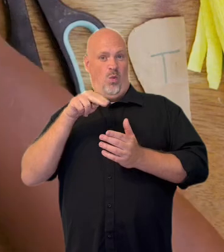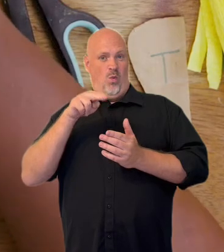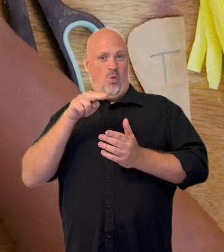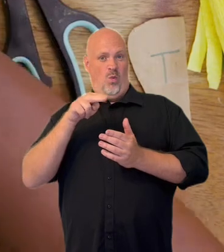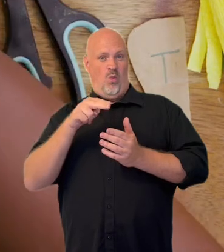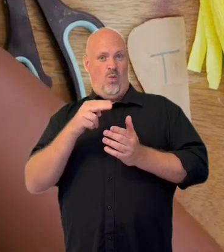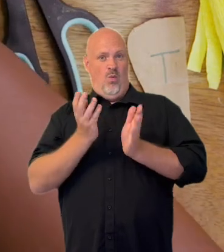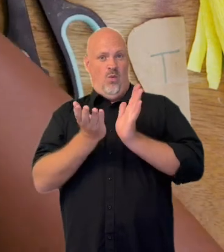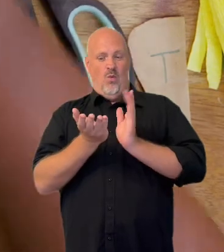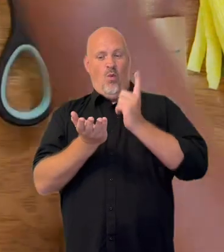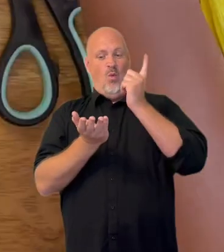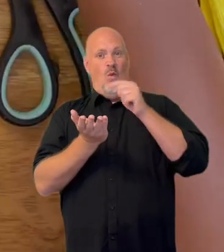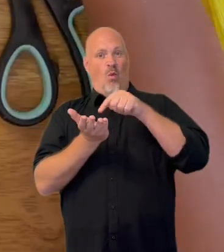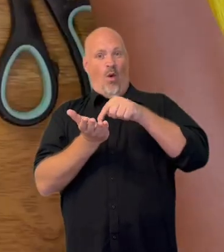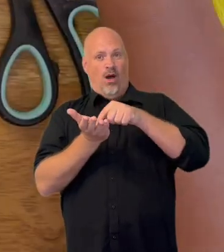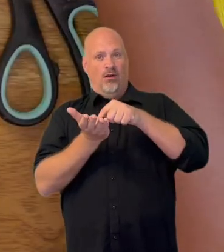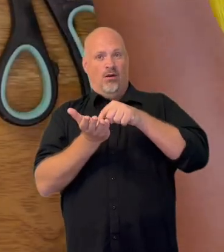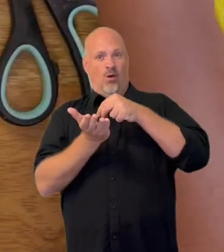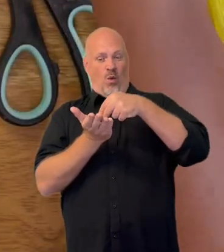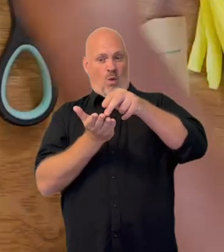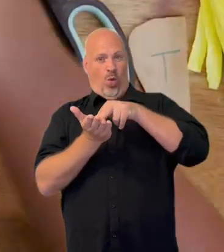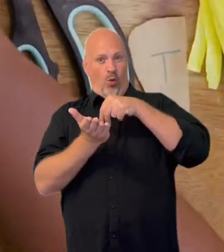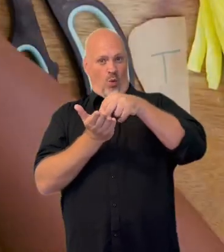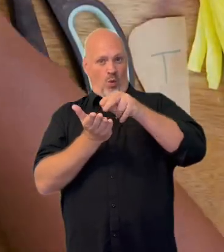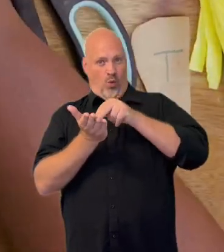and folding over.